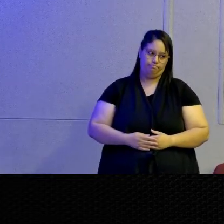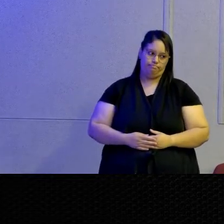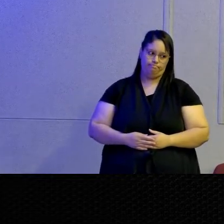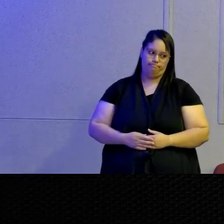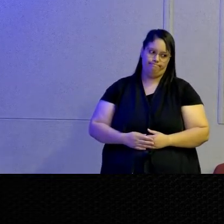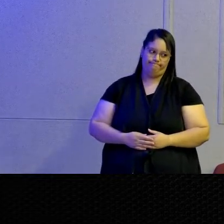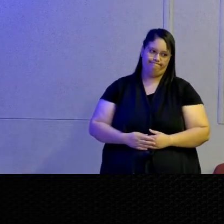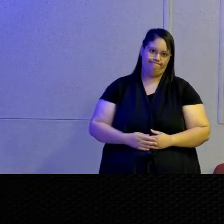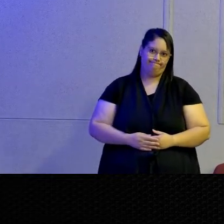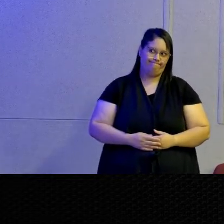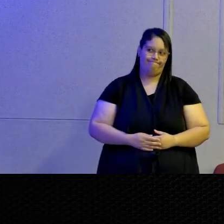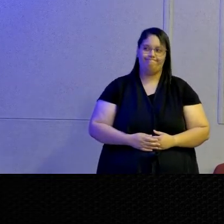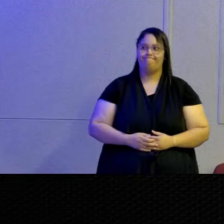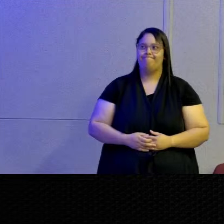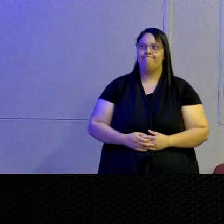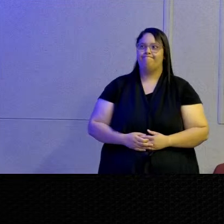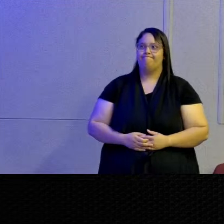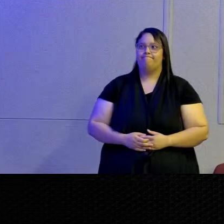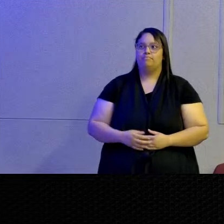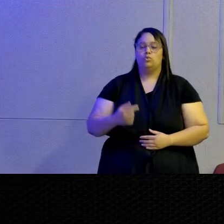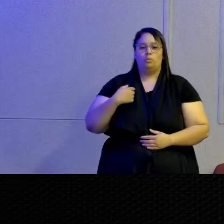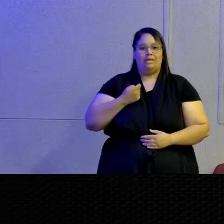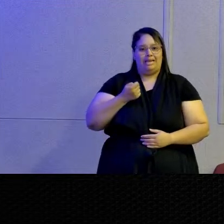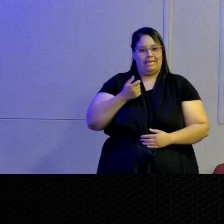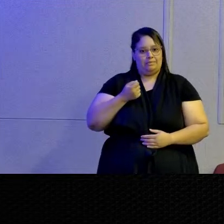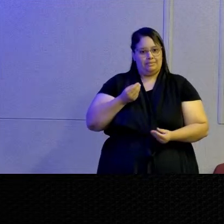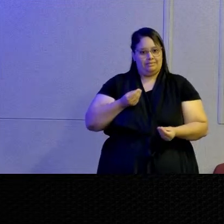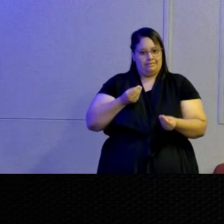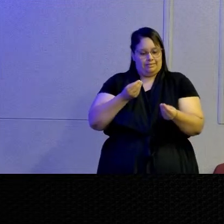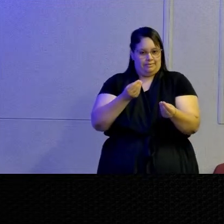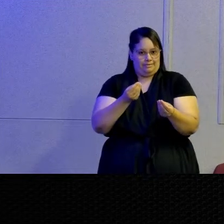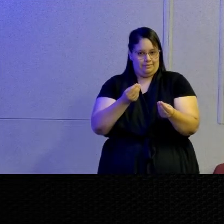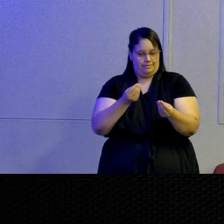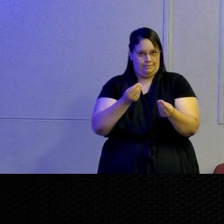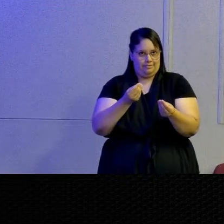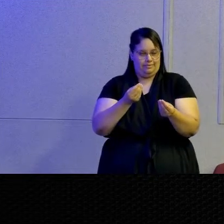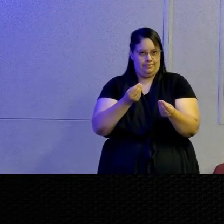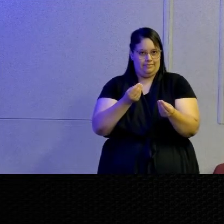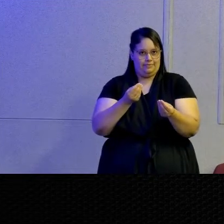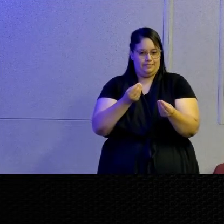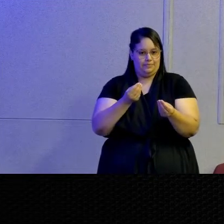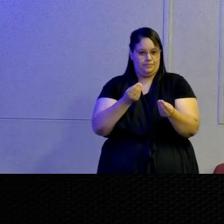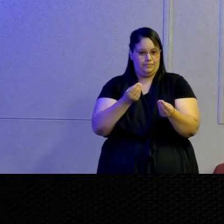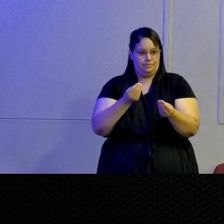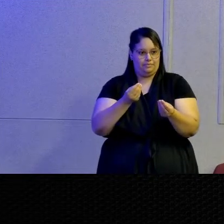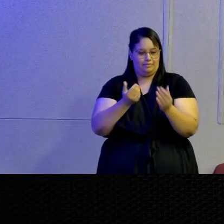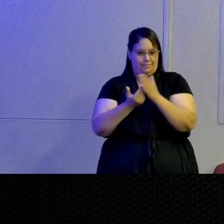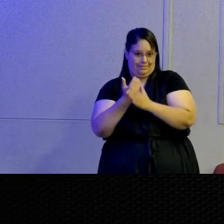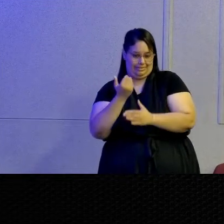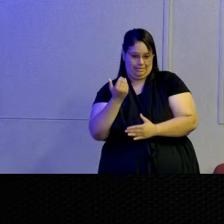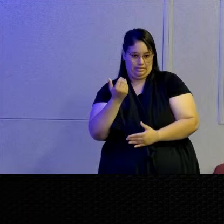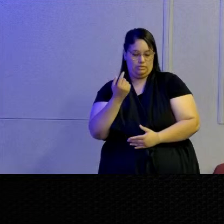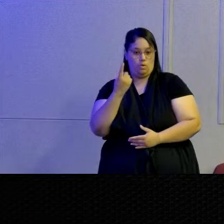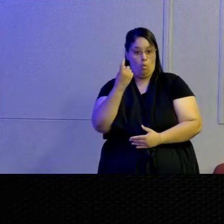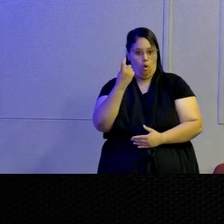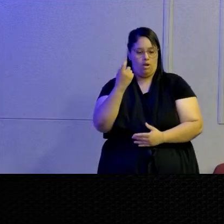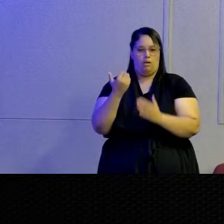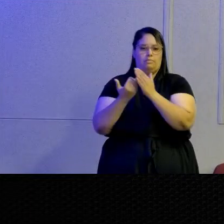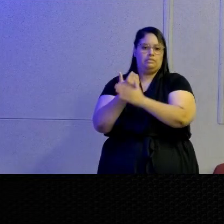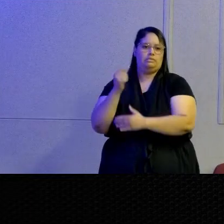Now, of course, I cheated you a little bit, because there was one element on that previous slide which was missing.